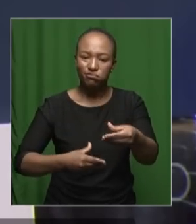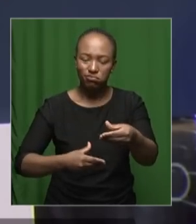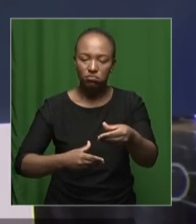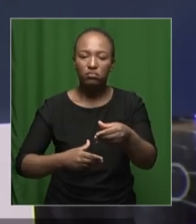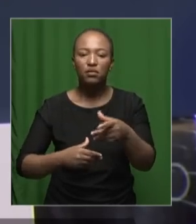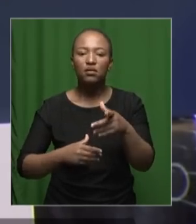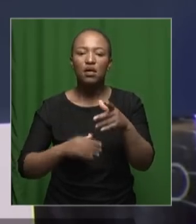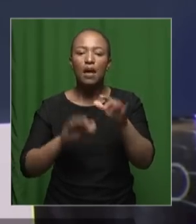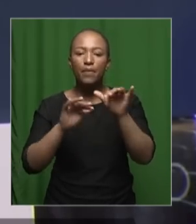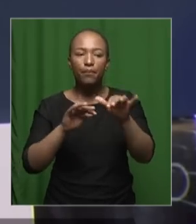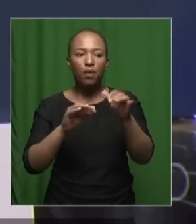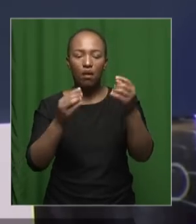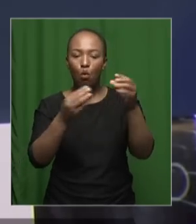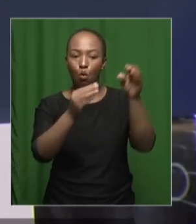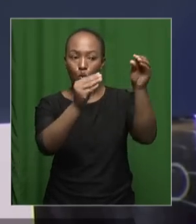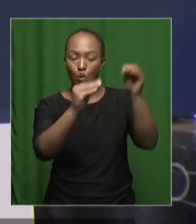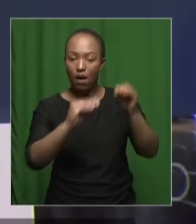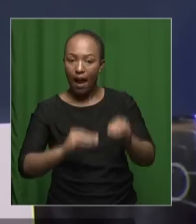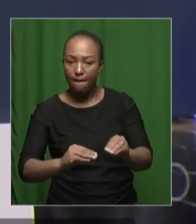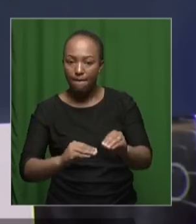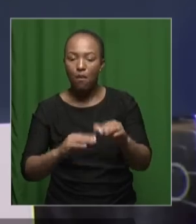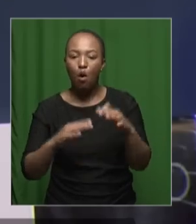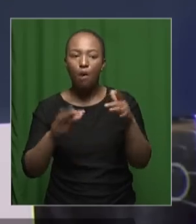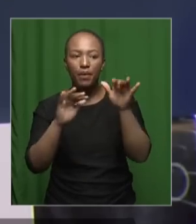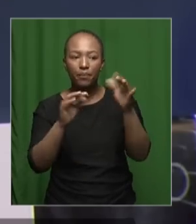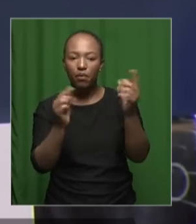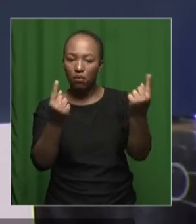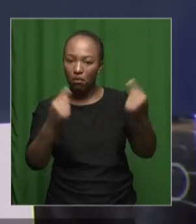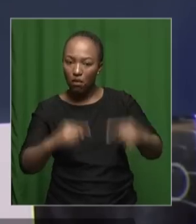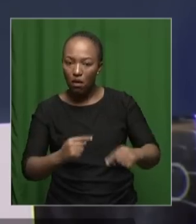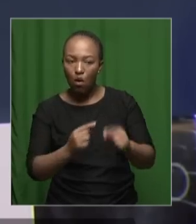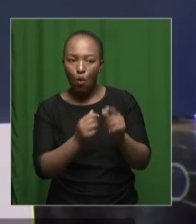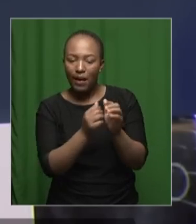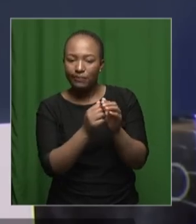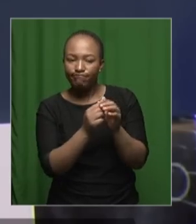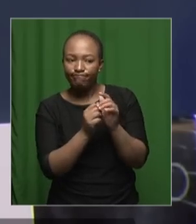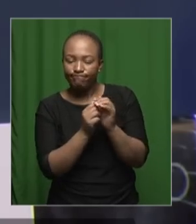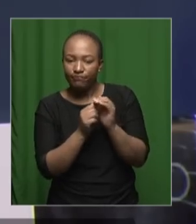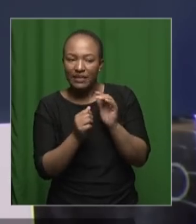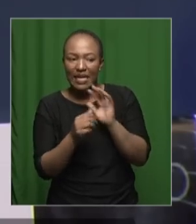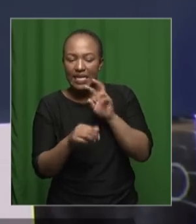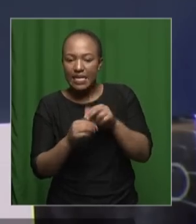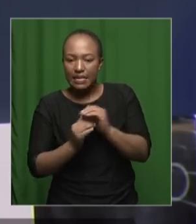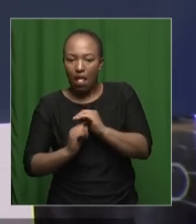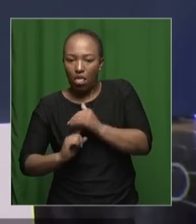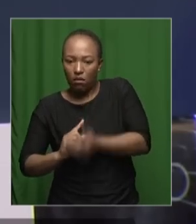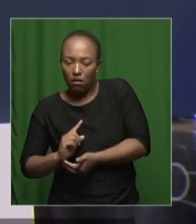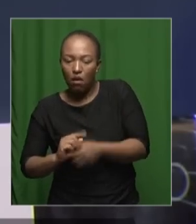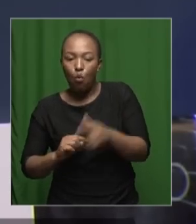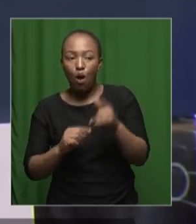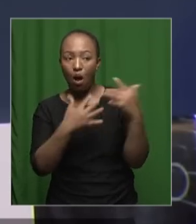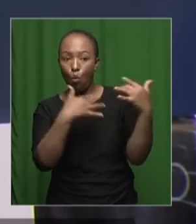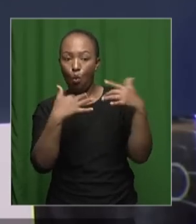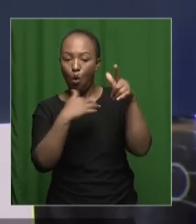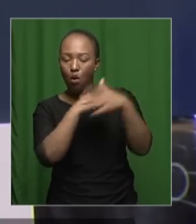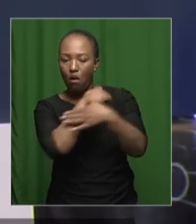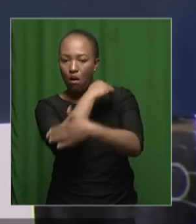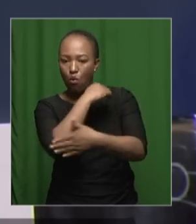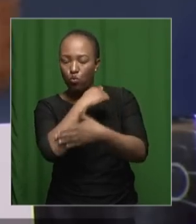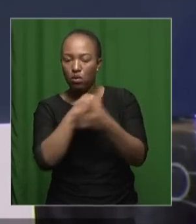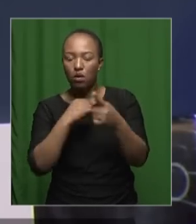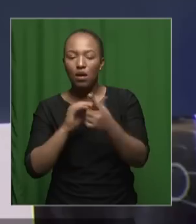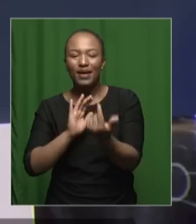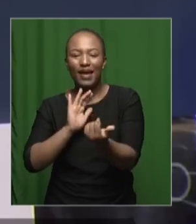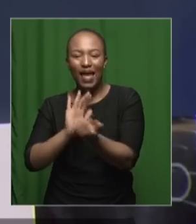and the Refugee Act. Go and read paragraph 48 about the irreconcilable difference between the Immigration Refugee